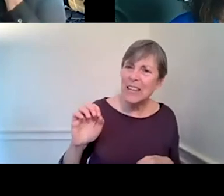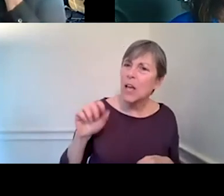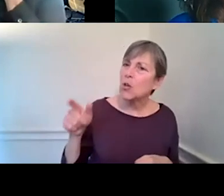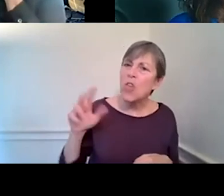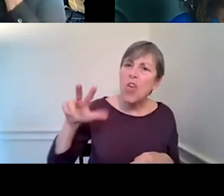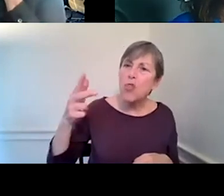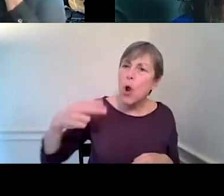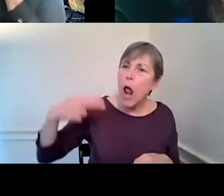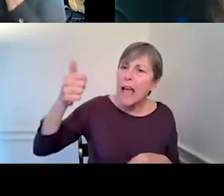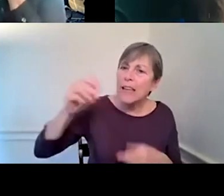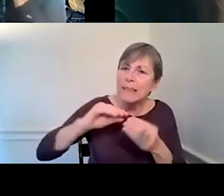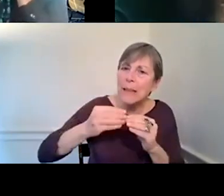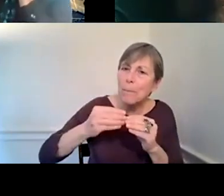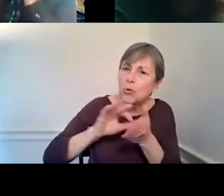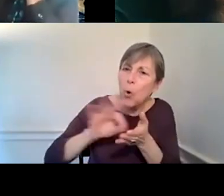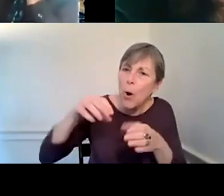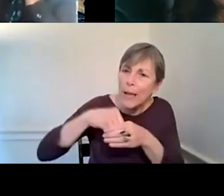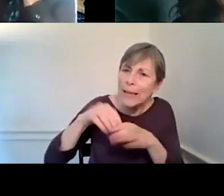in class.